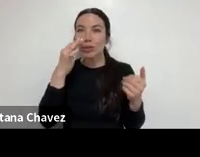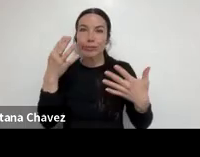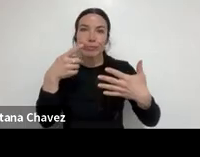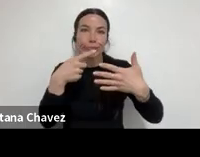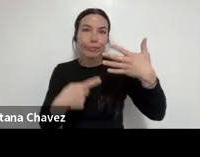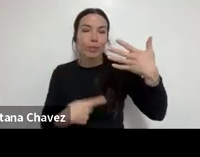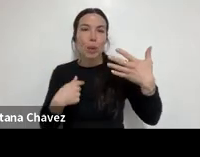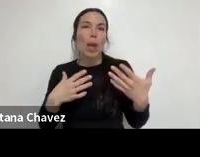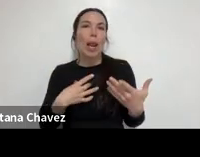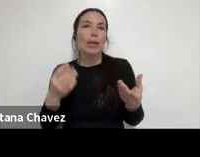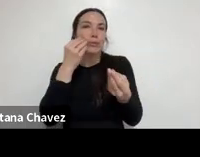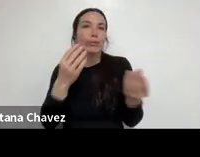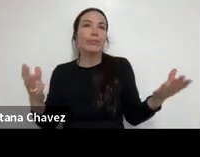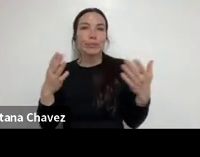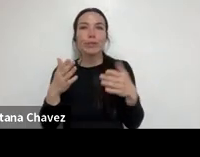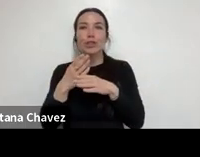students throughout the year.